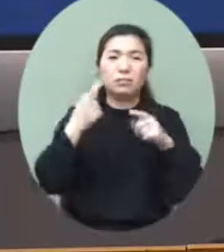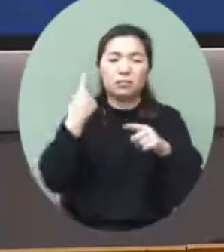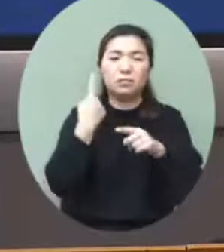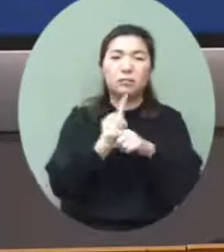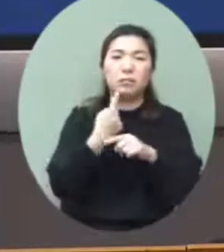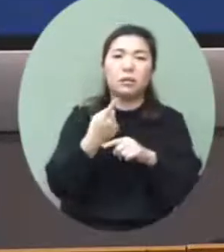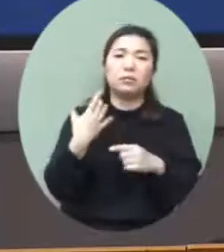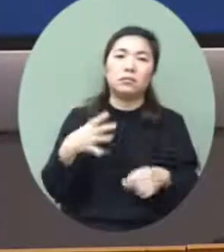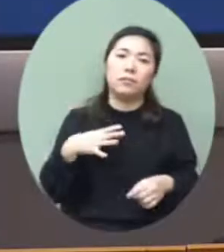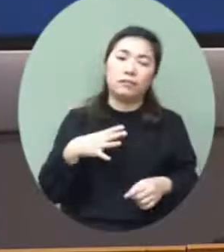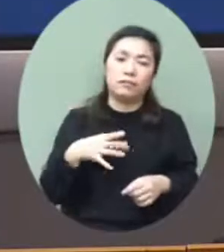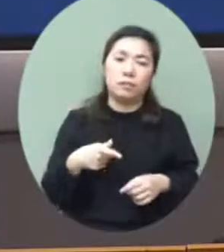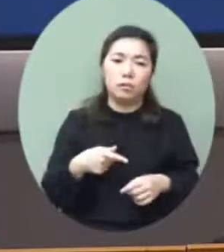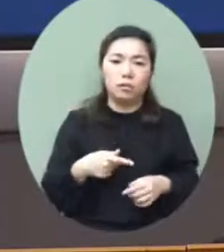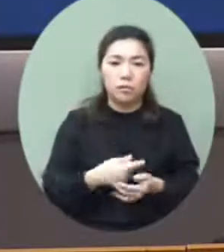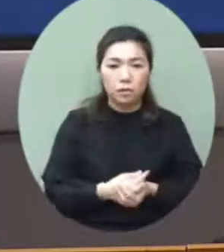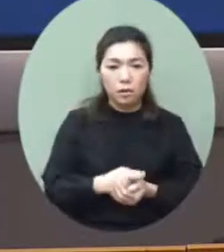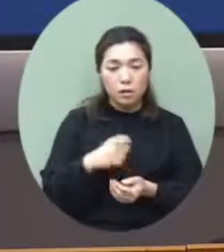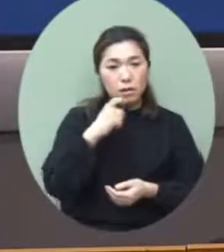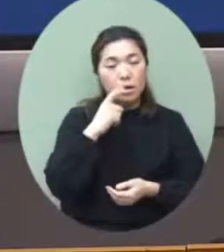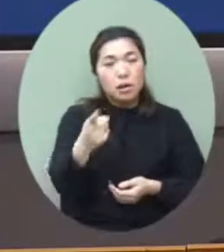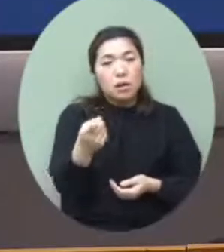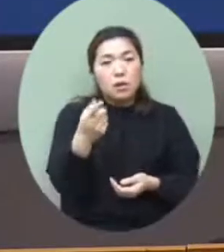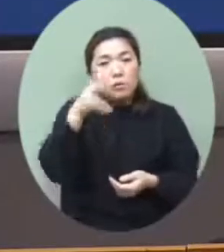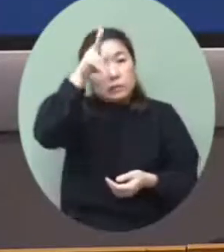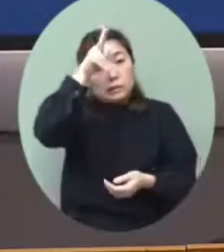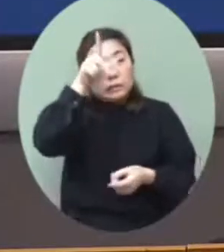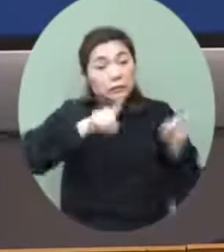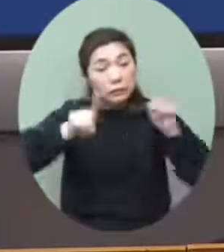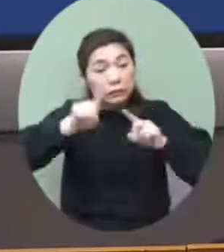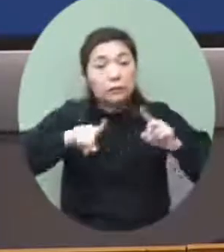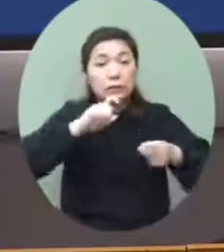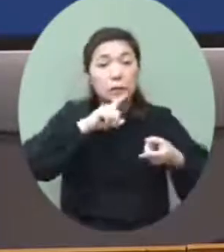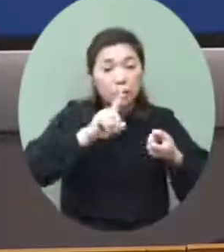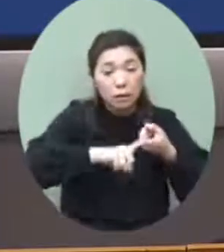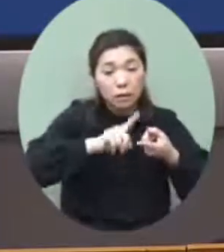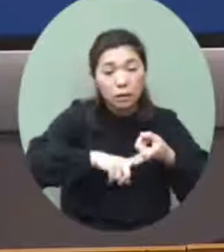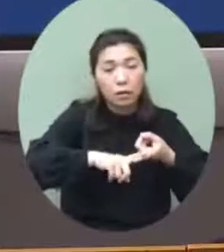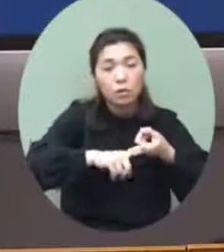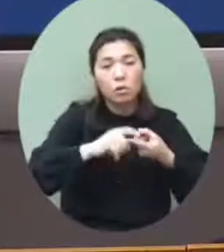Today, the entire world is facing